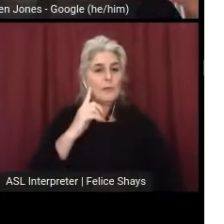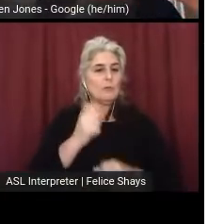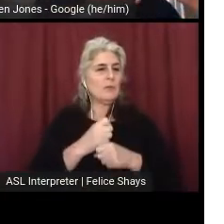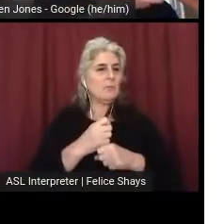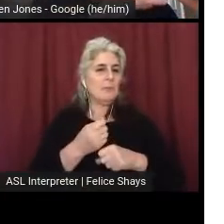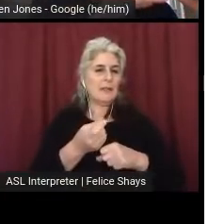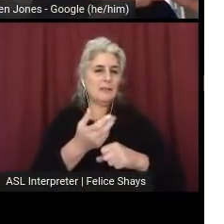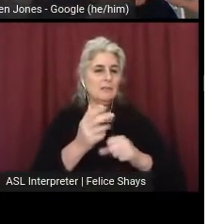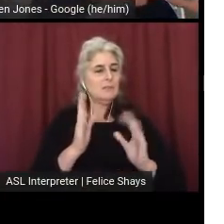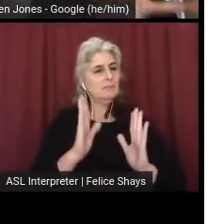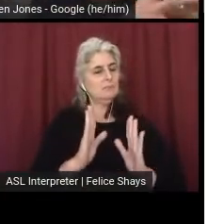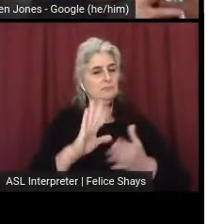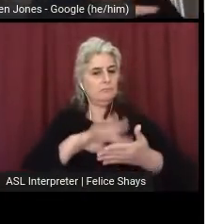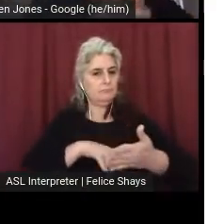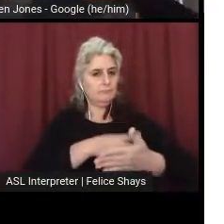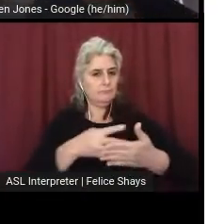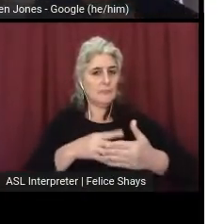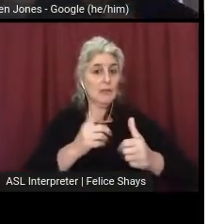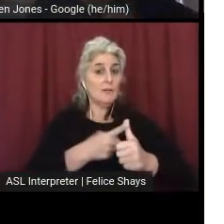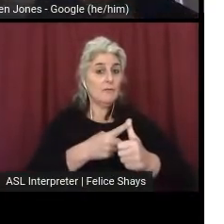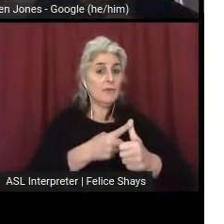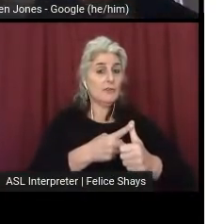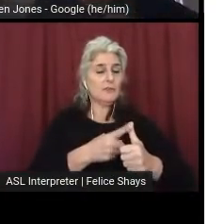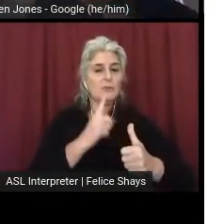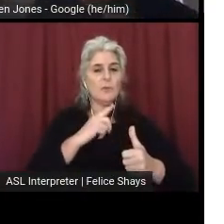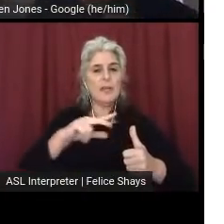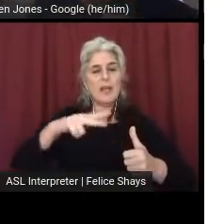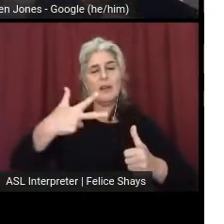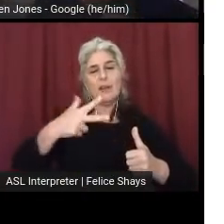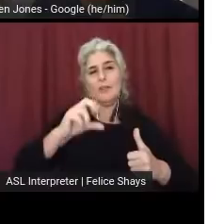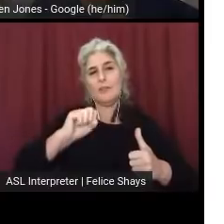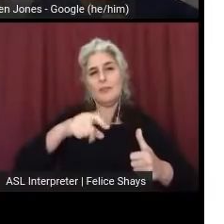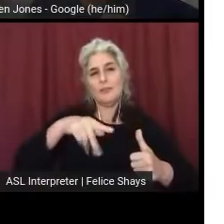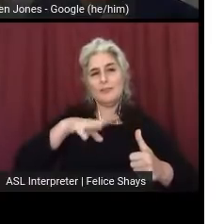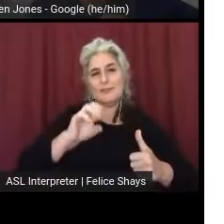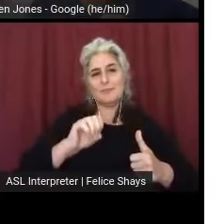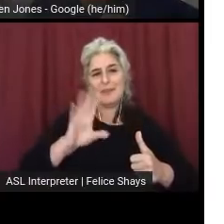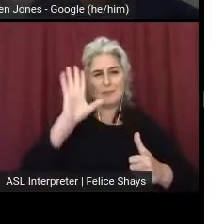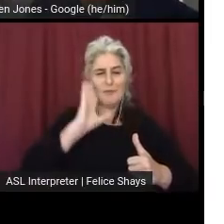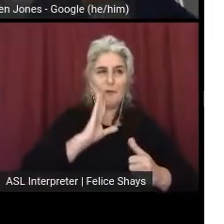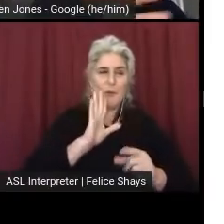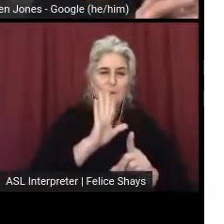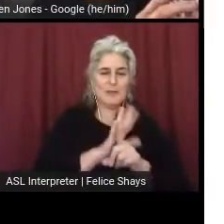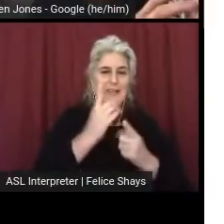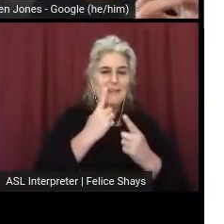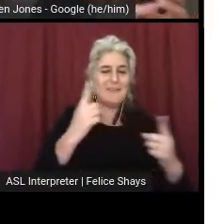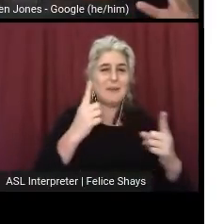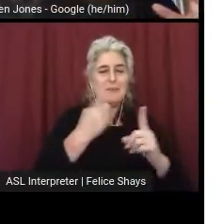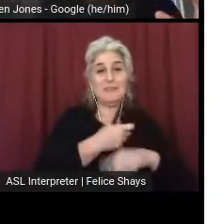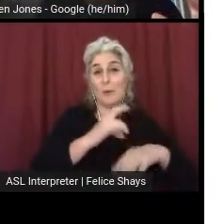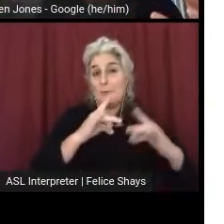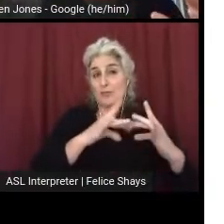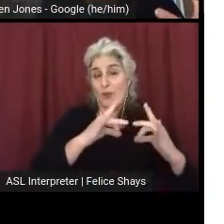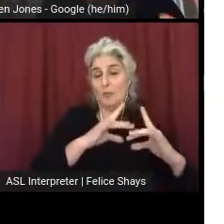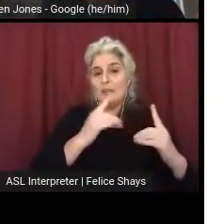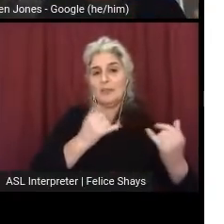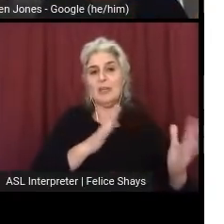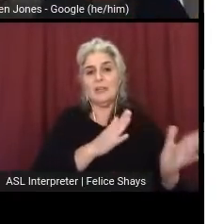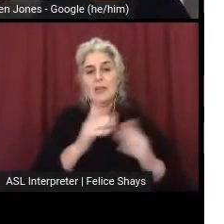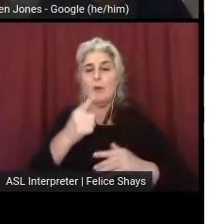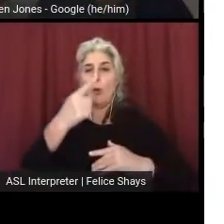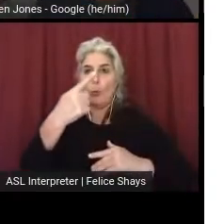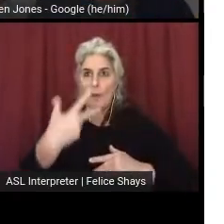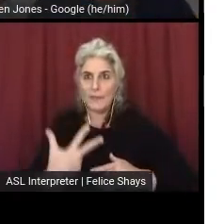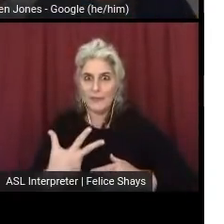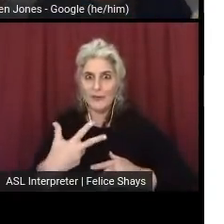framework. The first of those is the shift from a third space, which was famously popularized by Starbucks, to a third of the space.